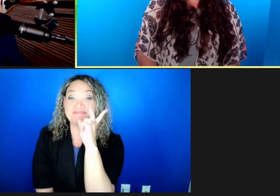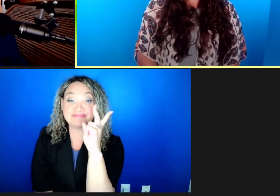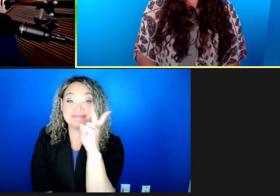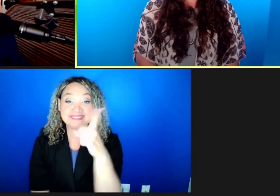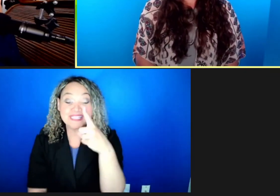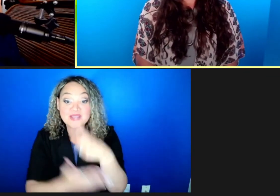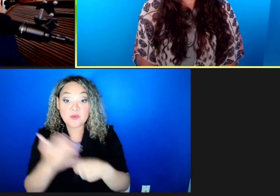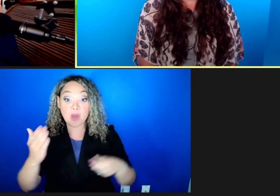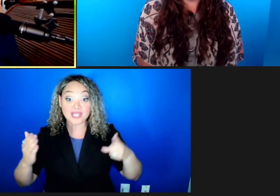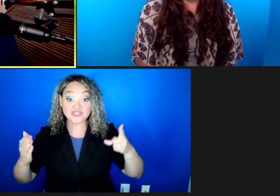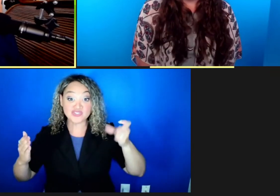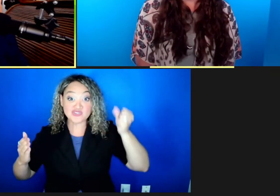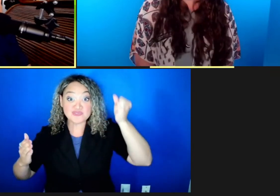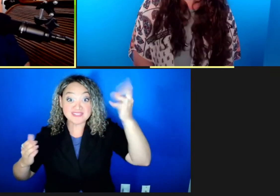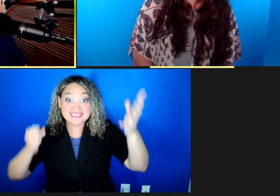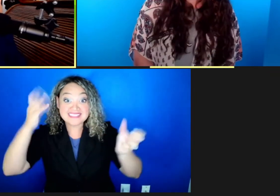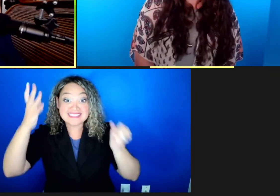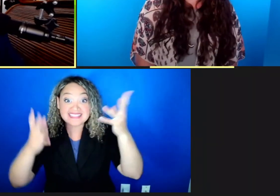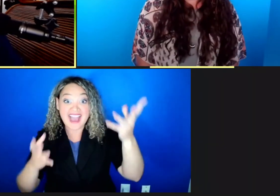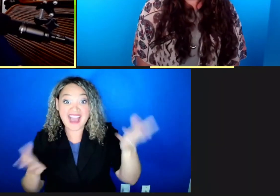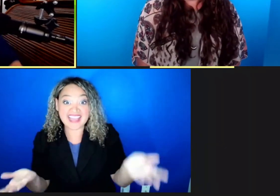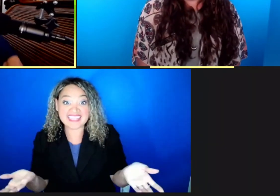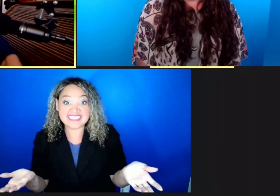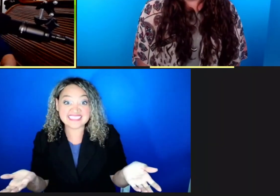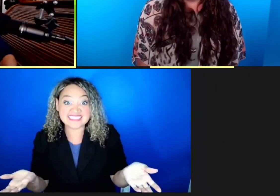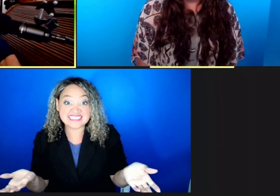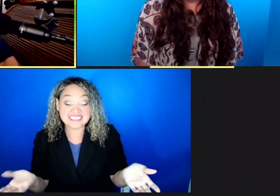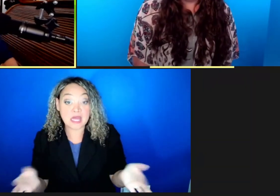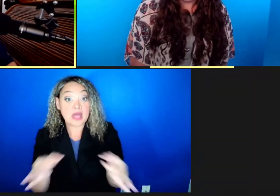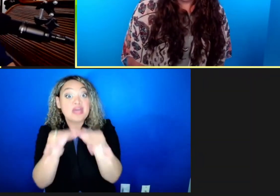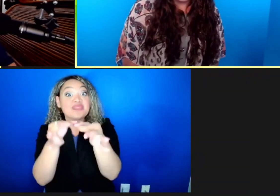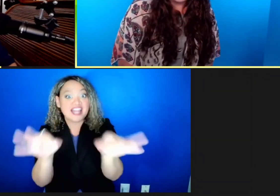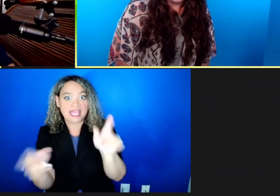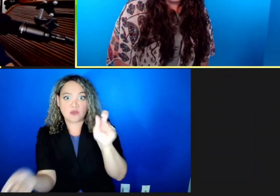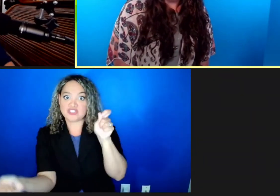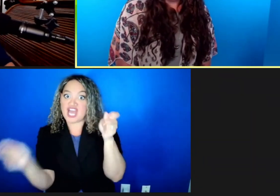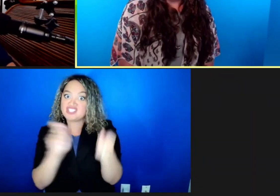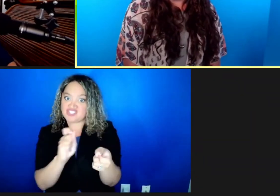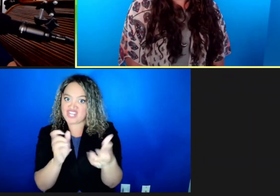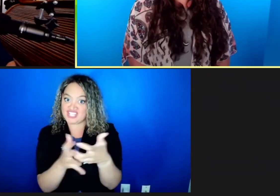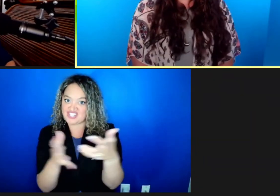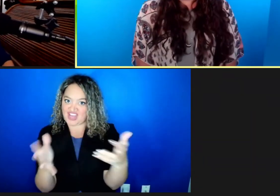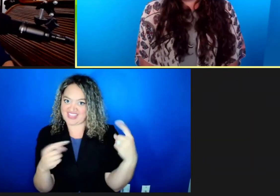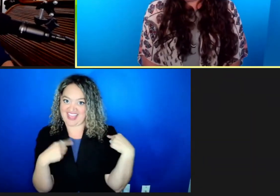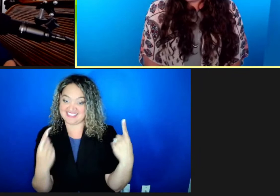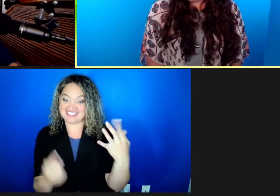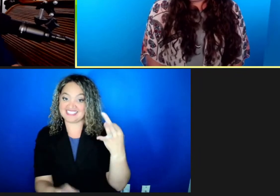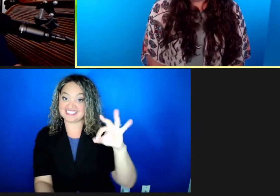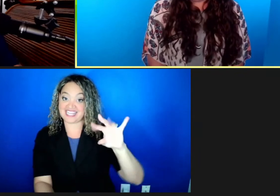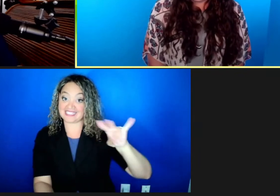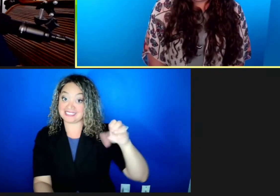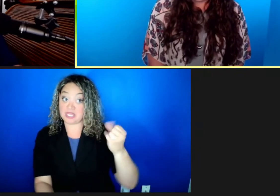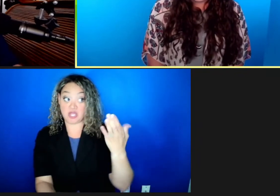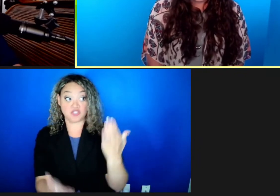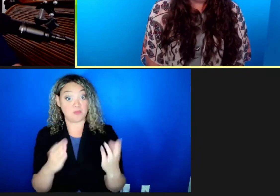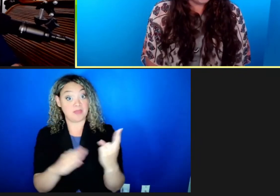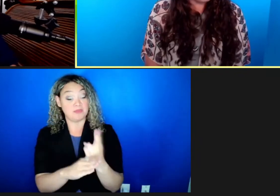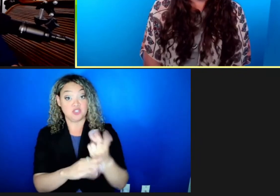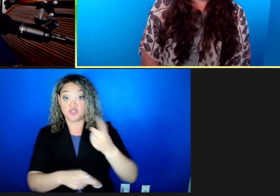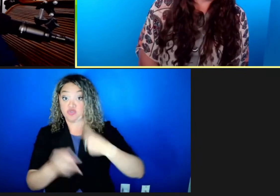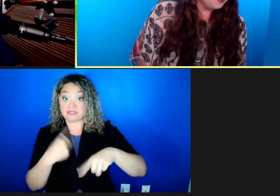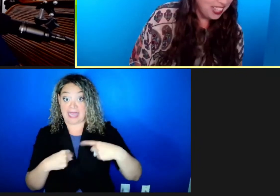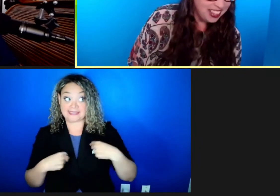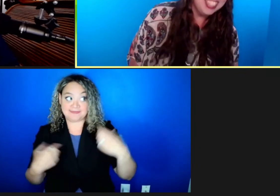you're going to put out for us. Okay. The language has changed a lot since the 70s. So you might even use some signs that I'm